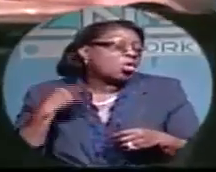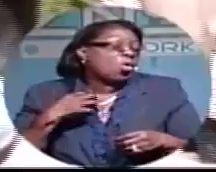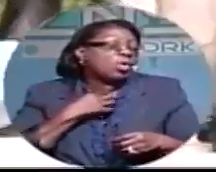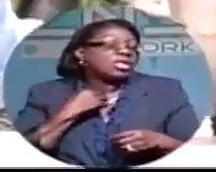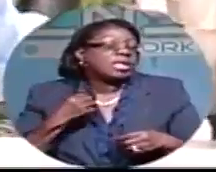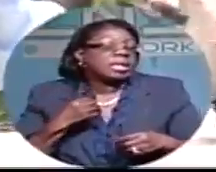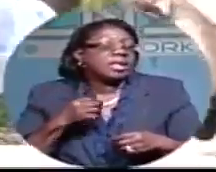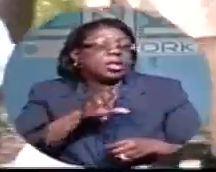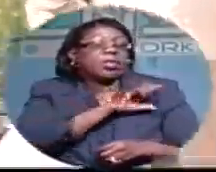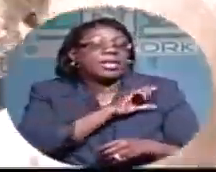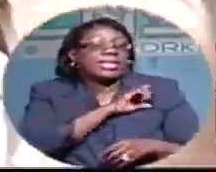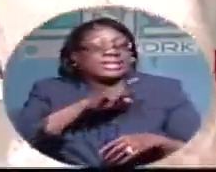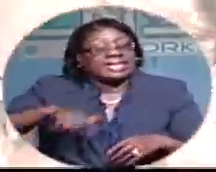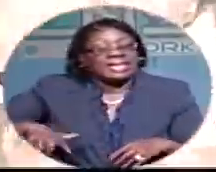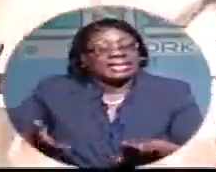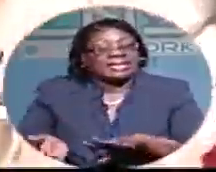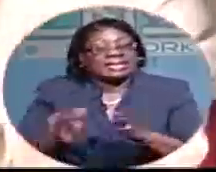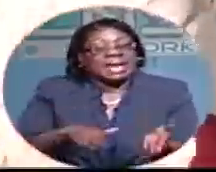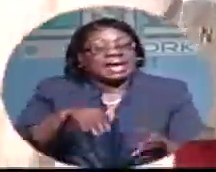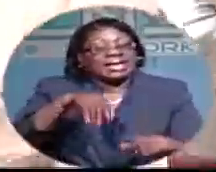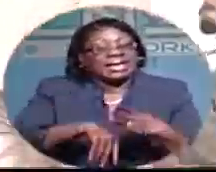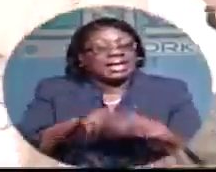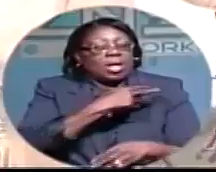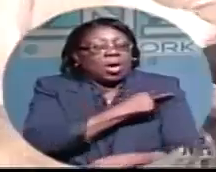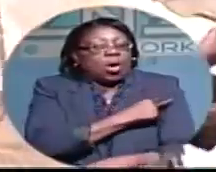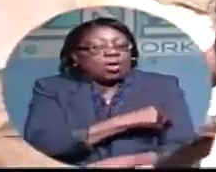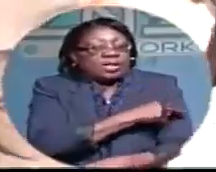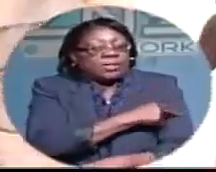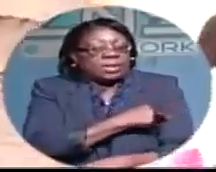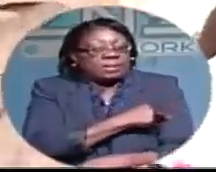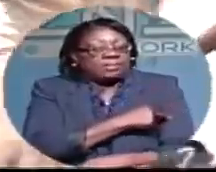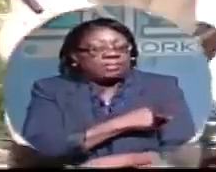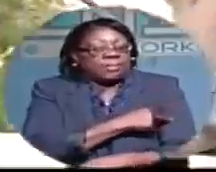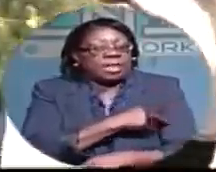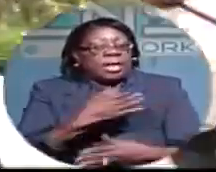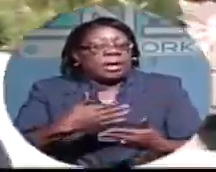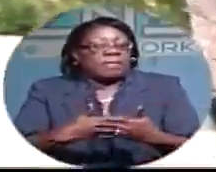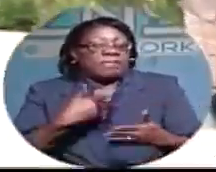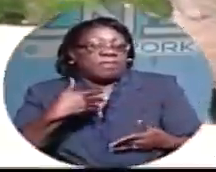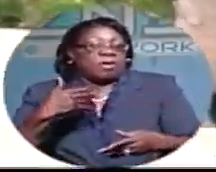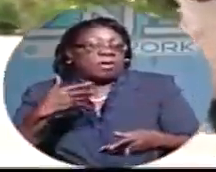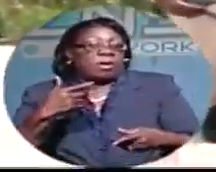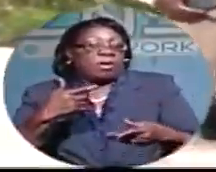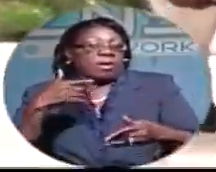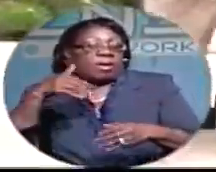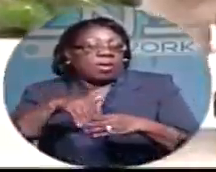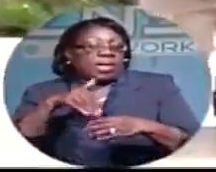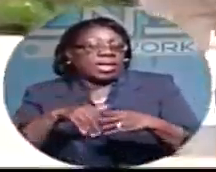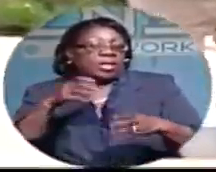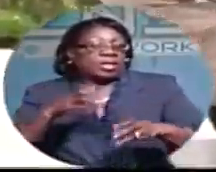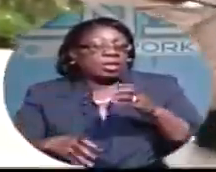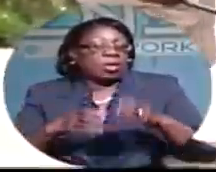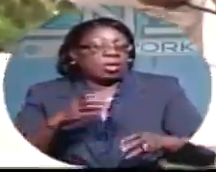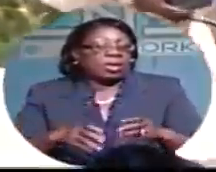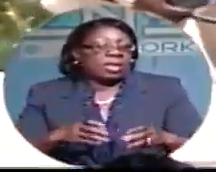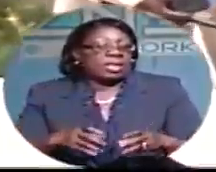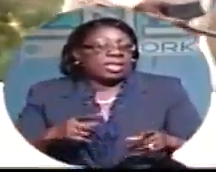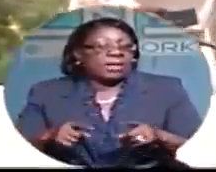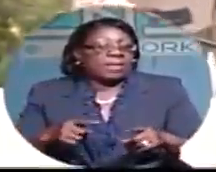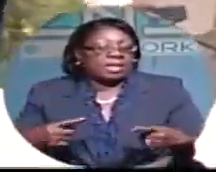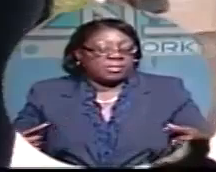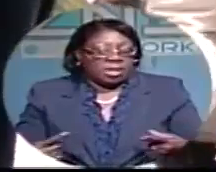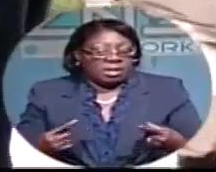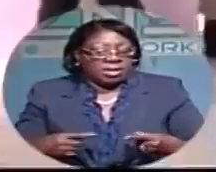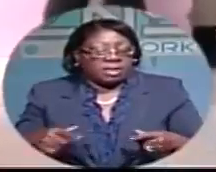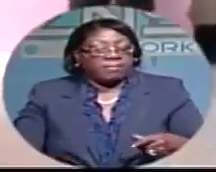hospital. Before entering the court, Gibson appeared to be suffering from a leg injury and had to be dragged inside the court by police officers.